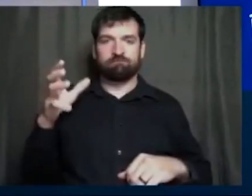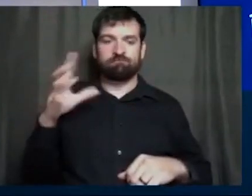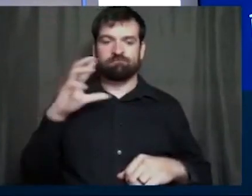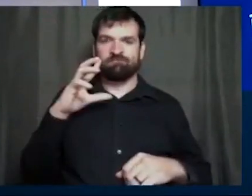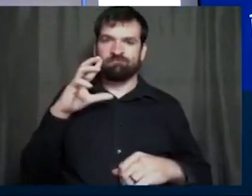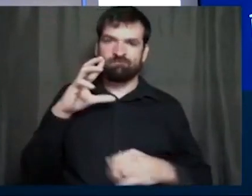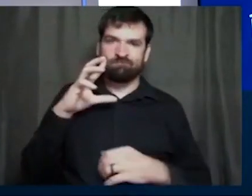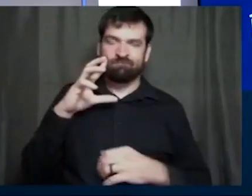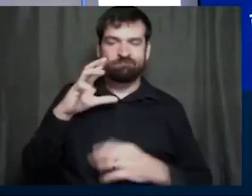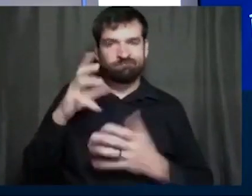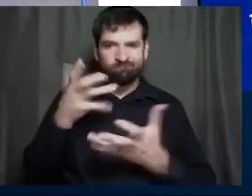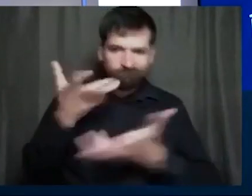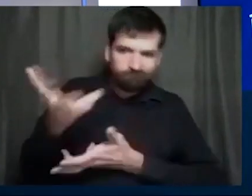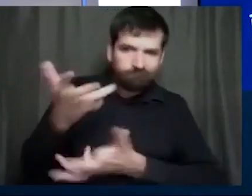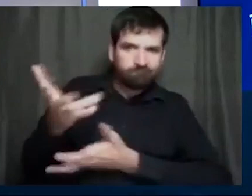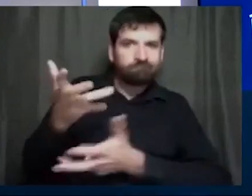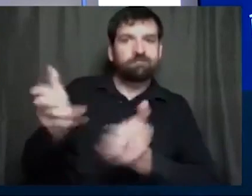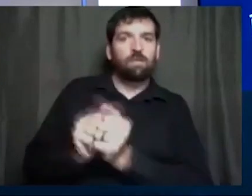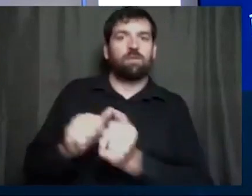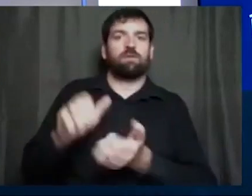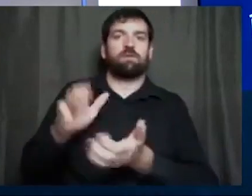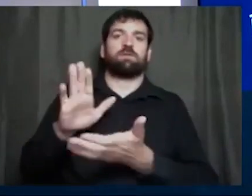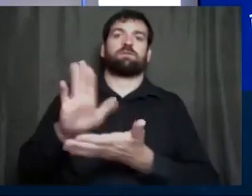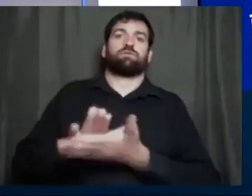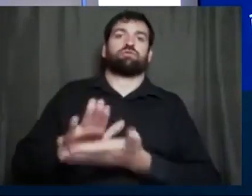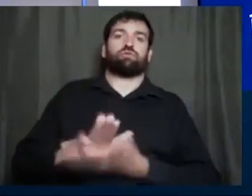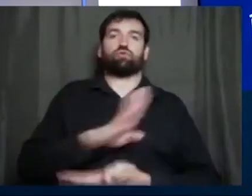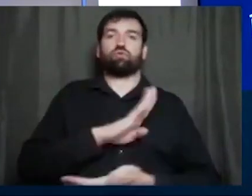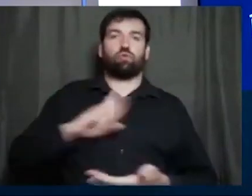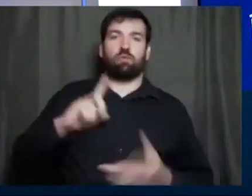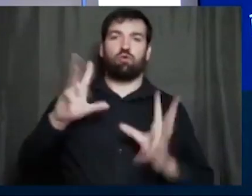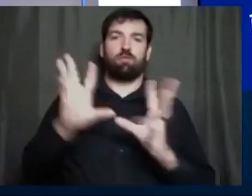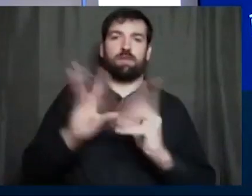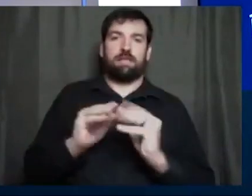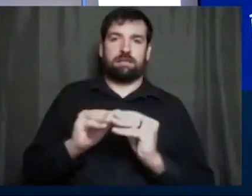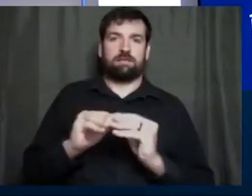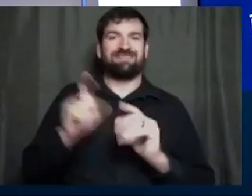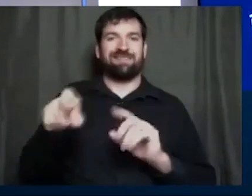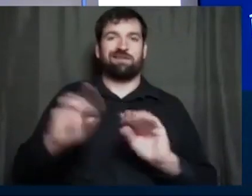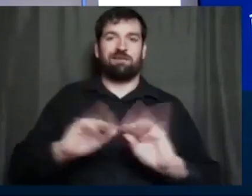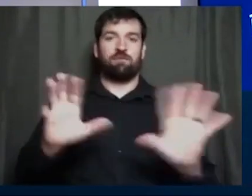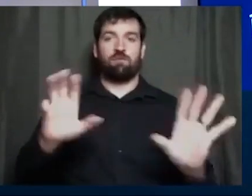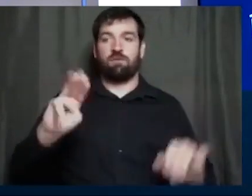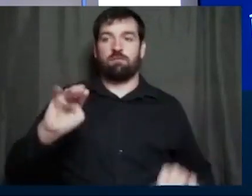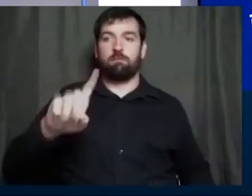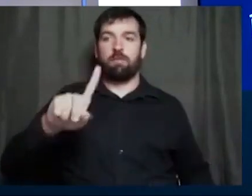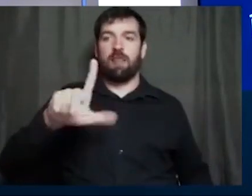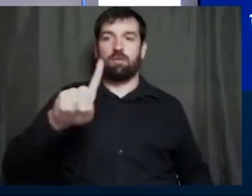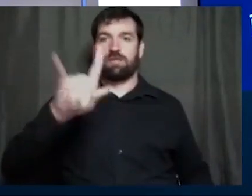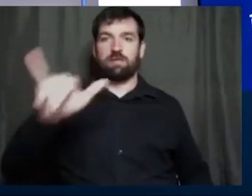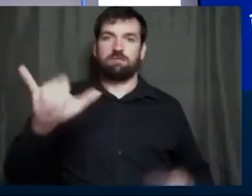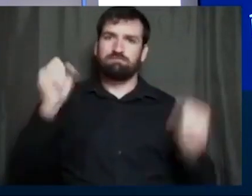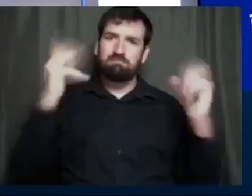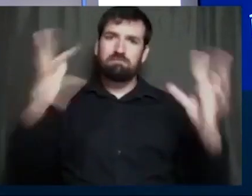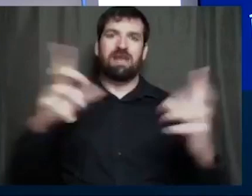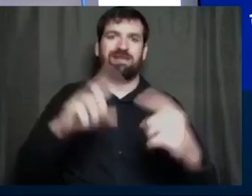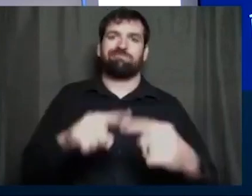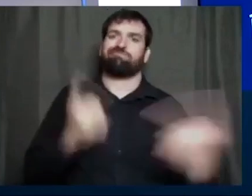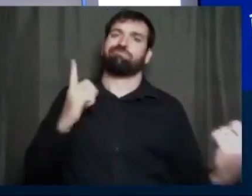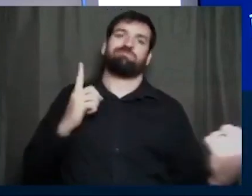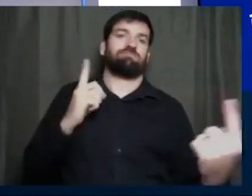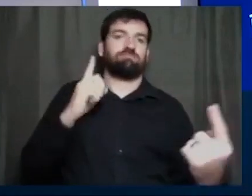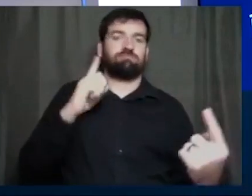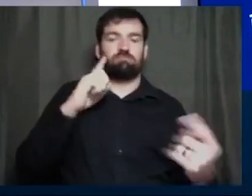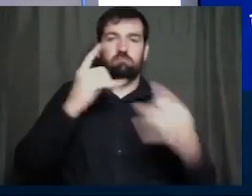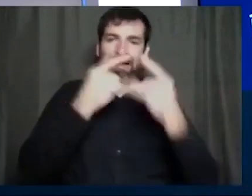board meetings right now, and so they need a lot of clarification. So Melody says, so many anti-maskers are fighting our school districts, saying the kids'